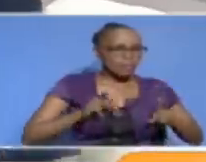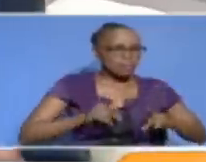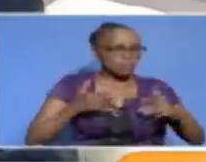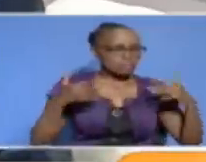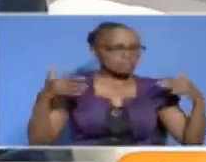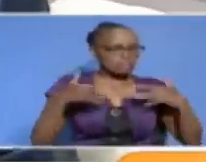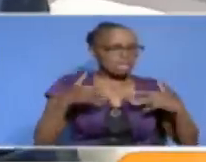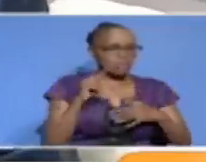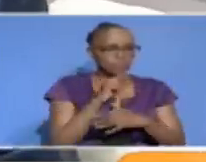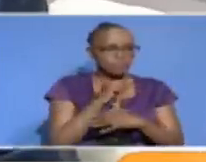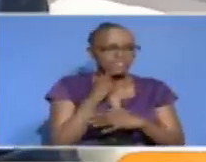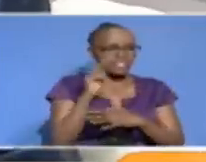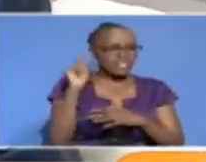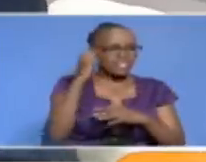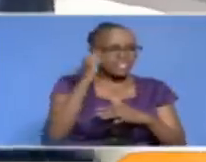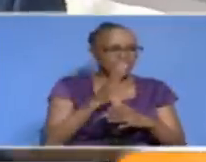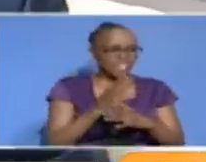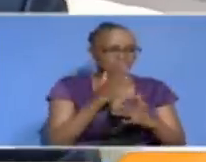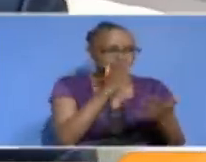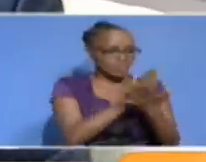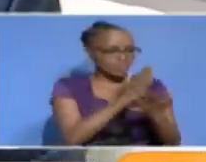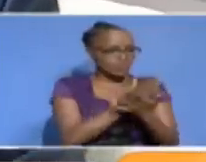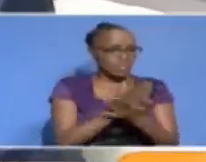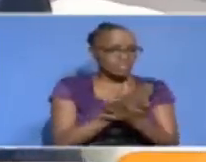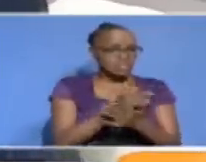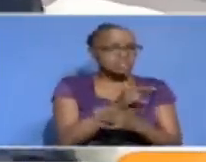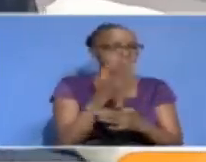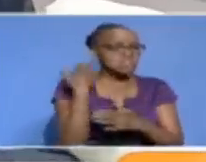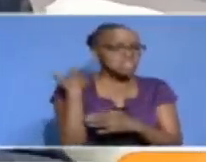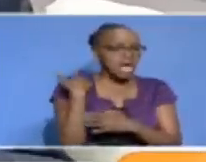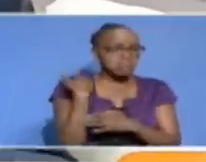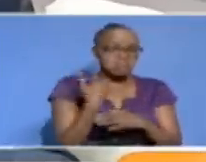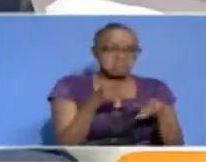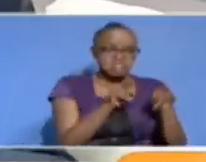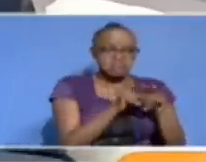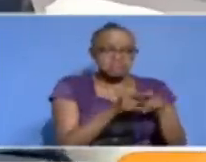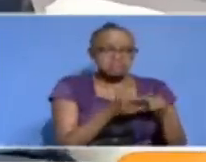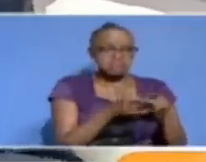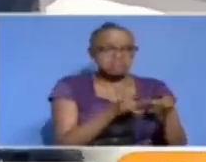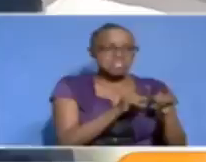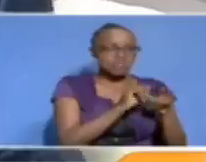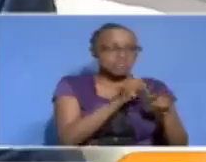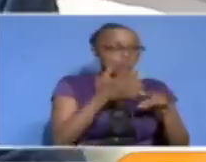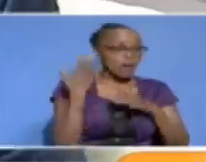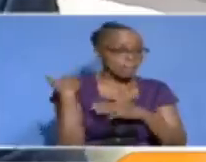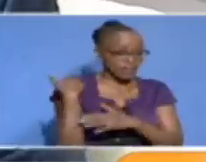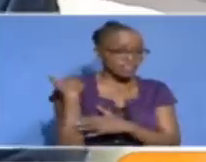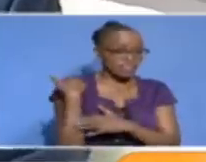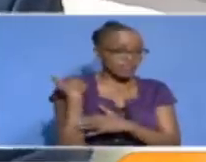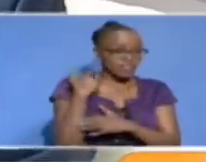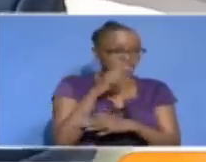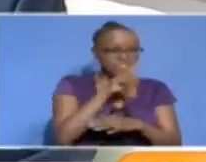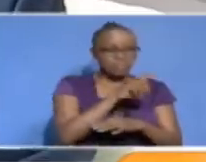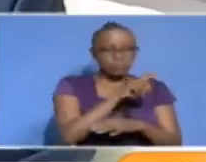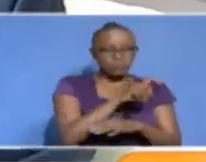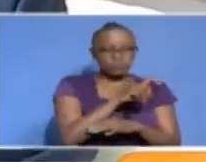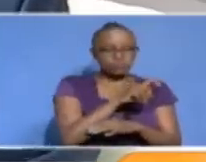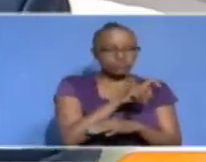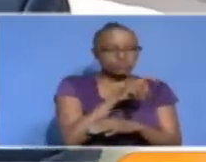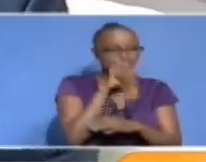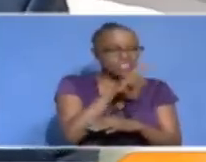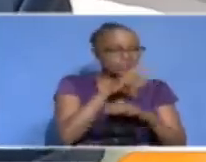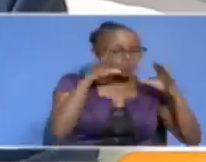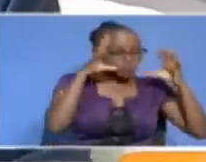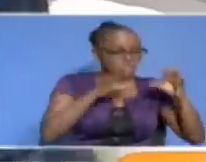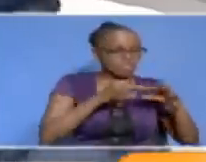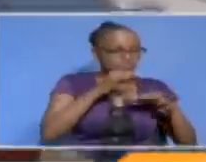scared of telling Kenyans the truth. You know, your past should not determine